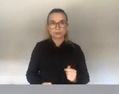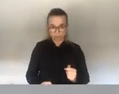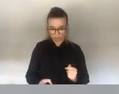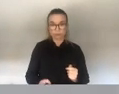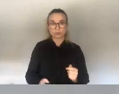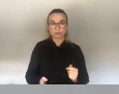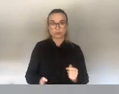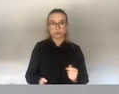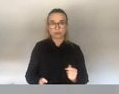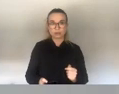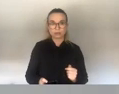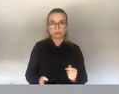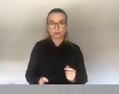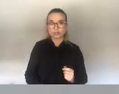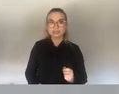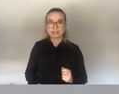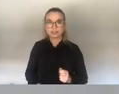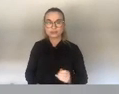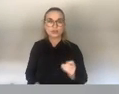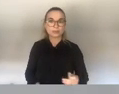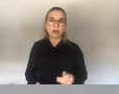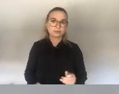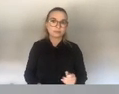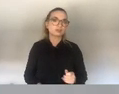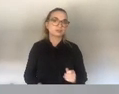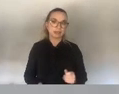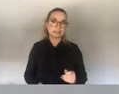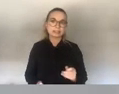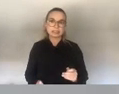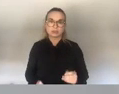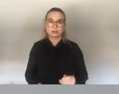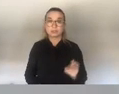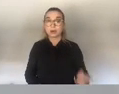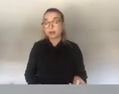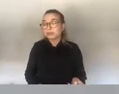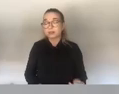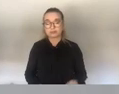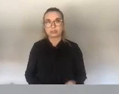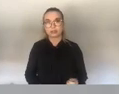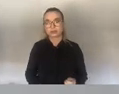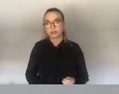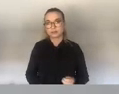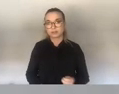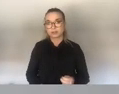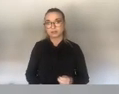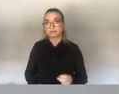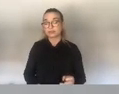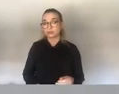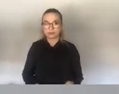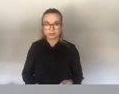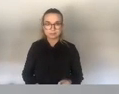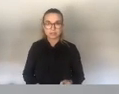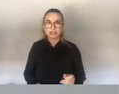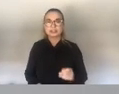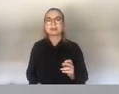So to address these issues, the Department of Veterans Affairs, which is the part of the government that looks after